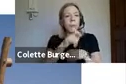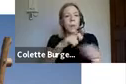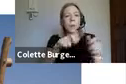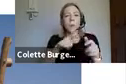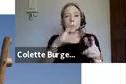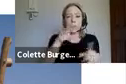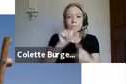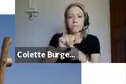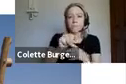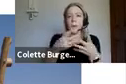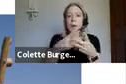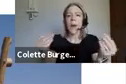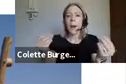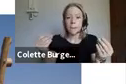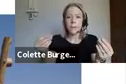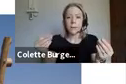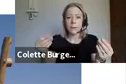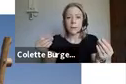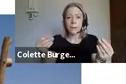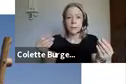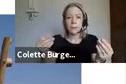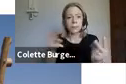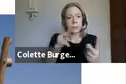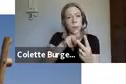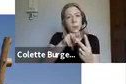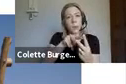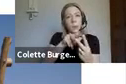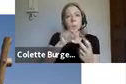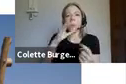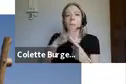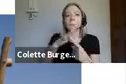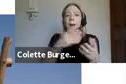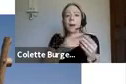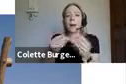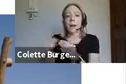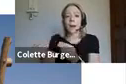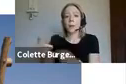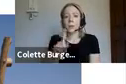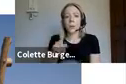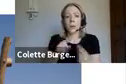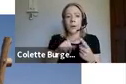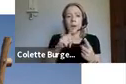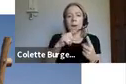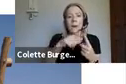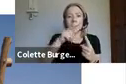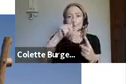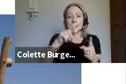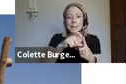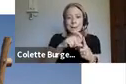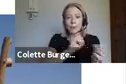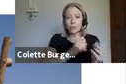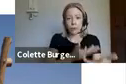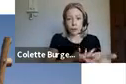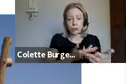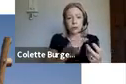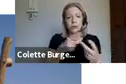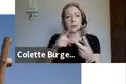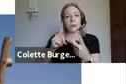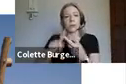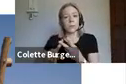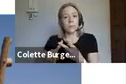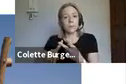gaps, which two of the main ones being ECD provision, and second